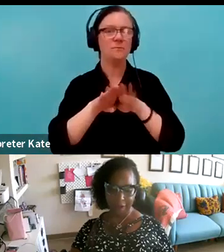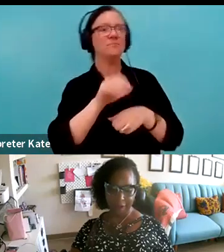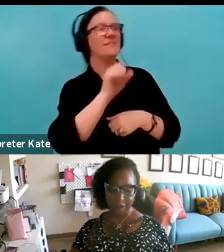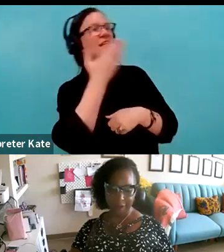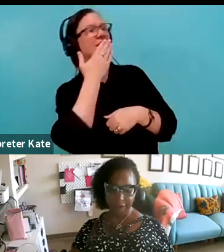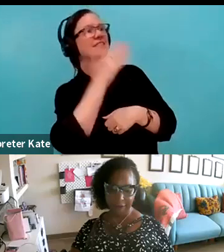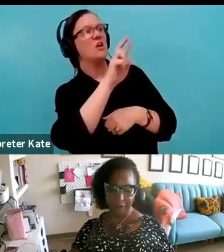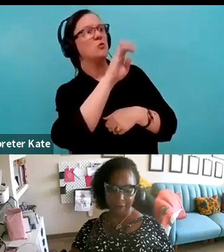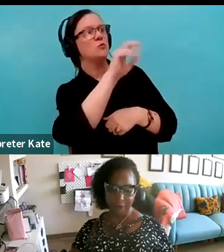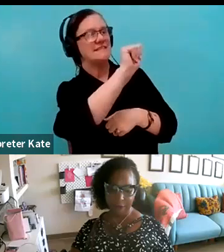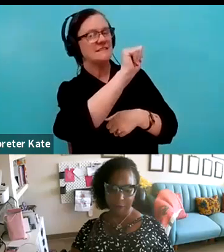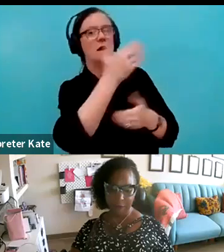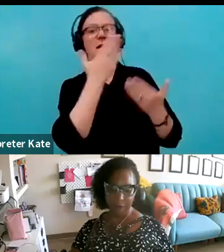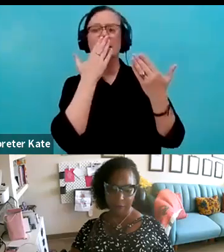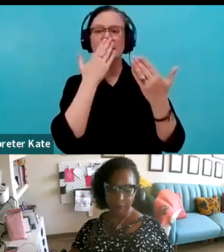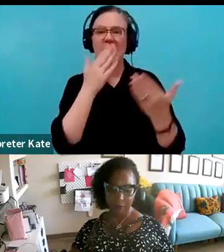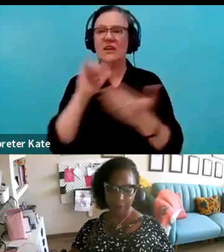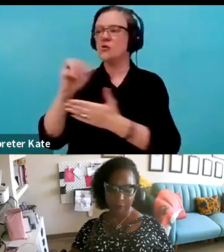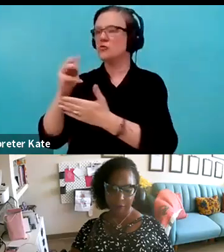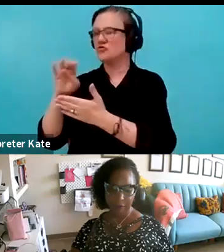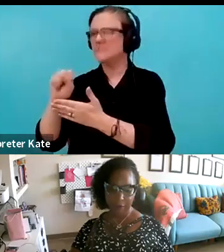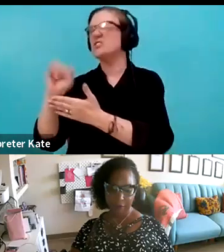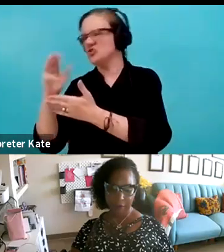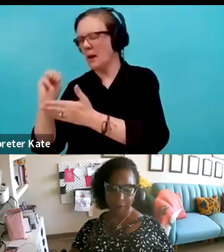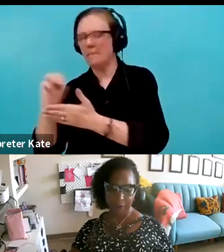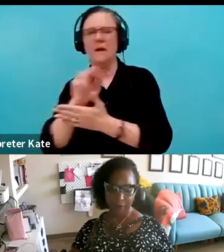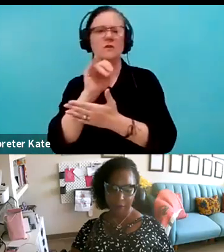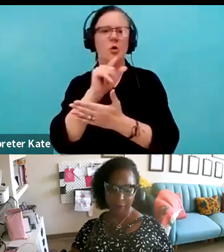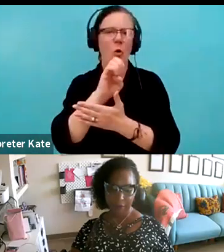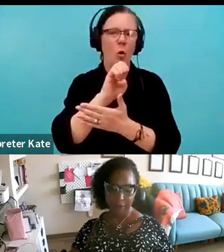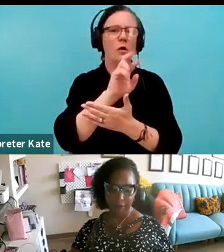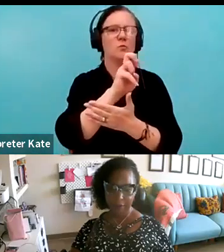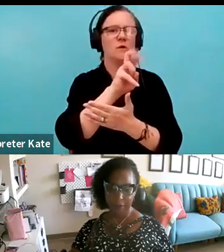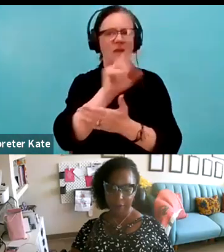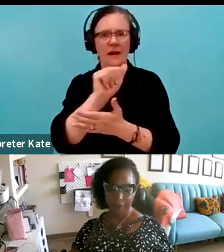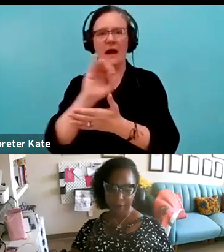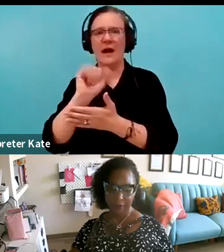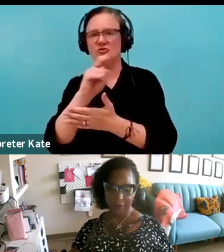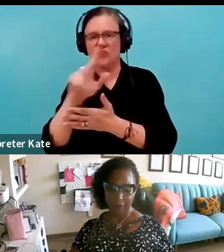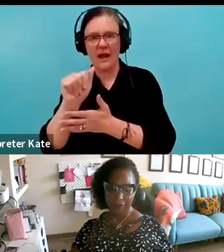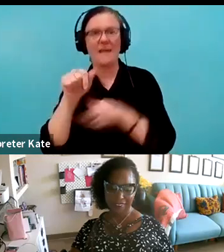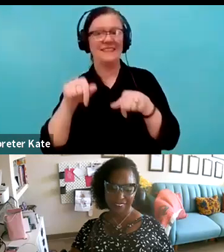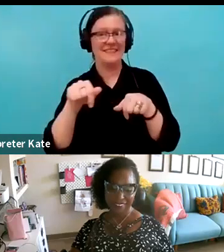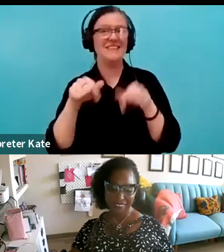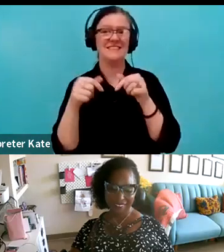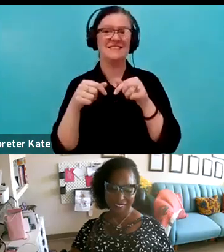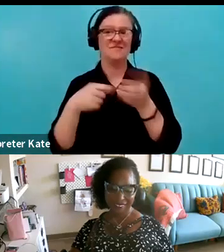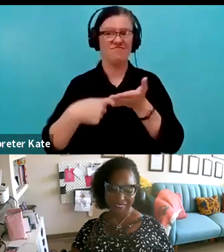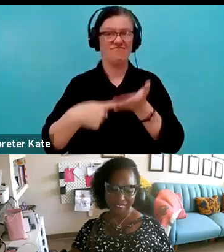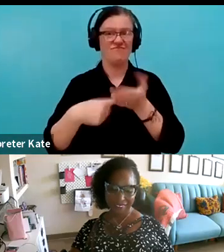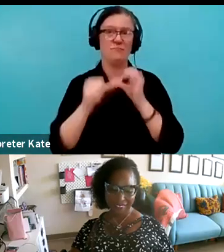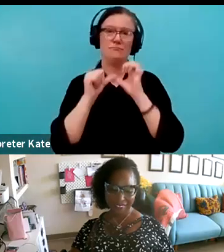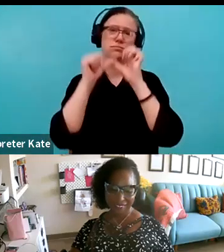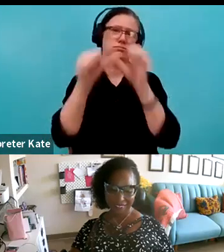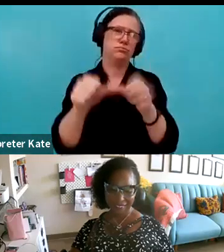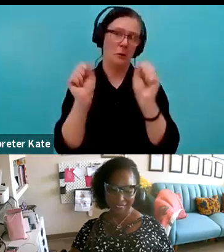Risa. Thank you, James, Jim, Nicole, Andraéa, Reveca. Honestly, I think this conversation could have gone on much